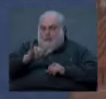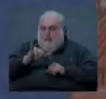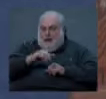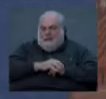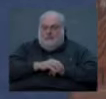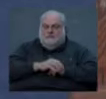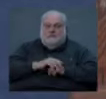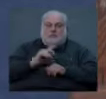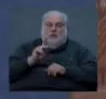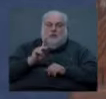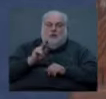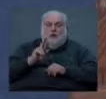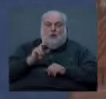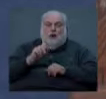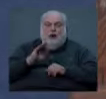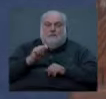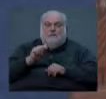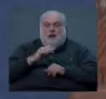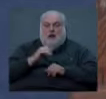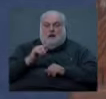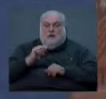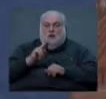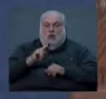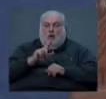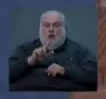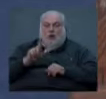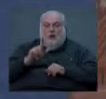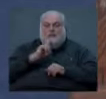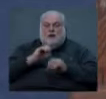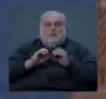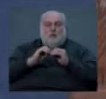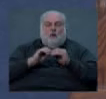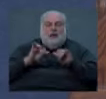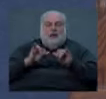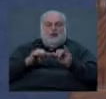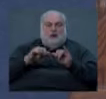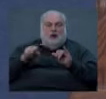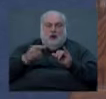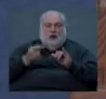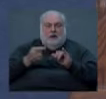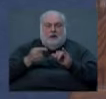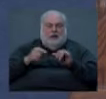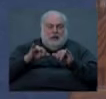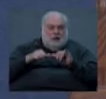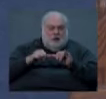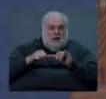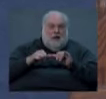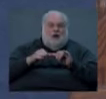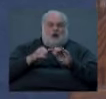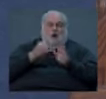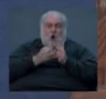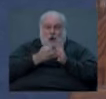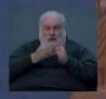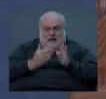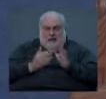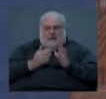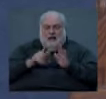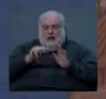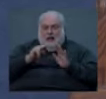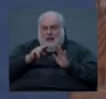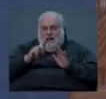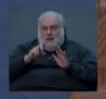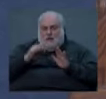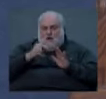just an engineering firm. They are engineering architects, landscape architects, and planners and land